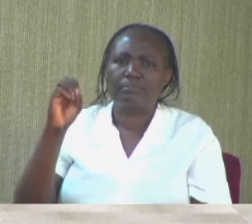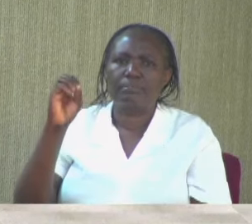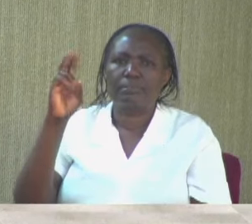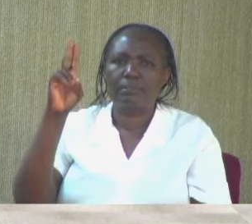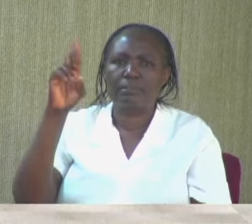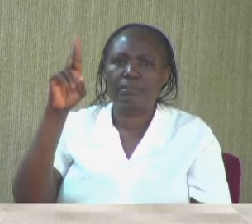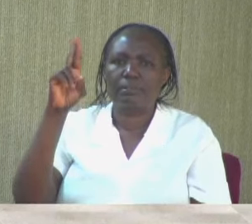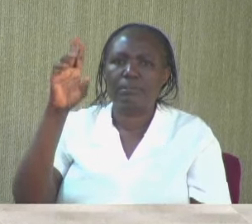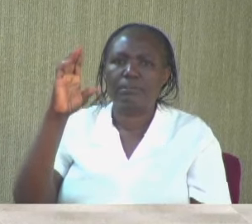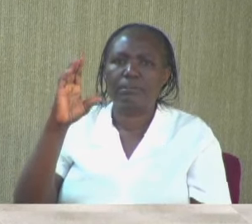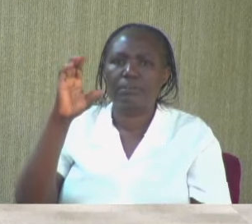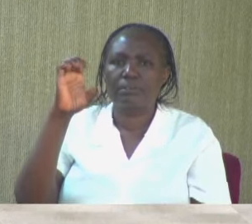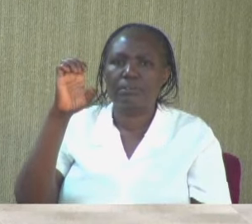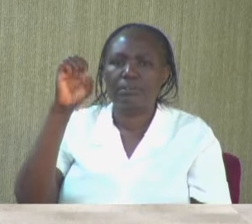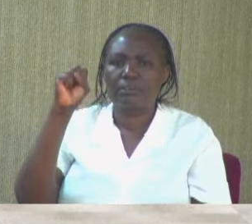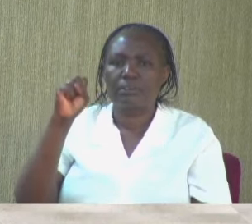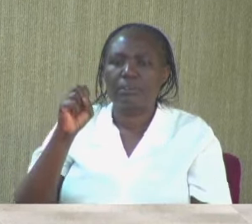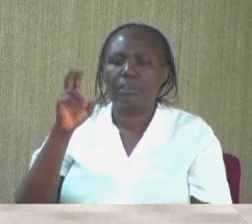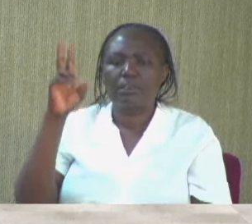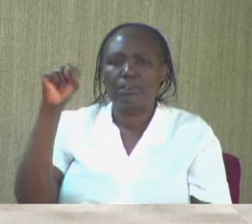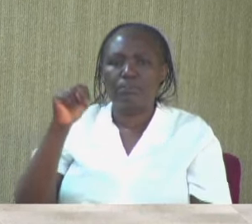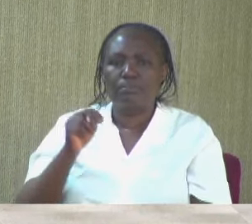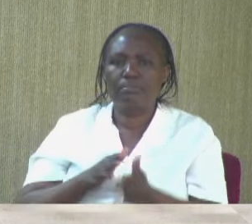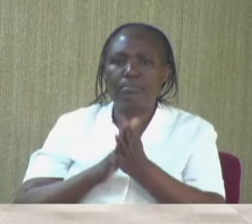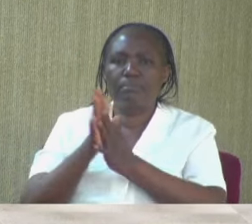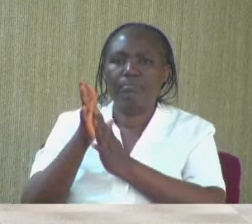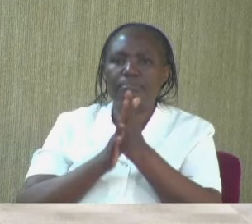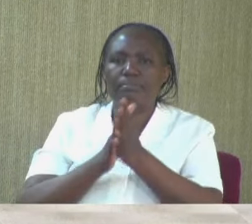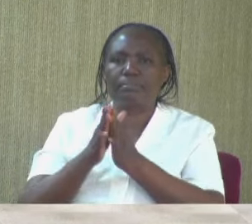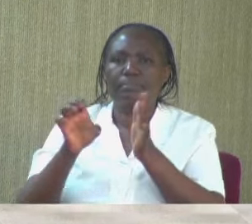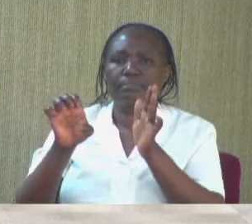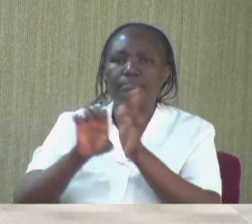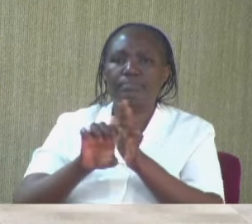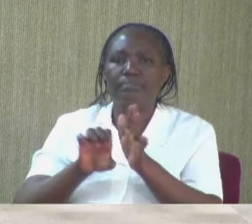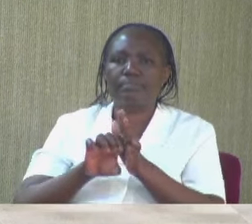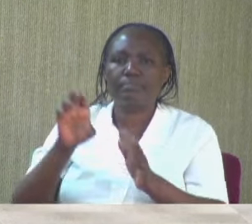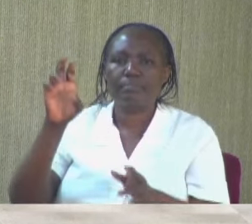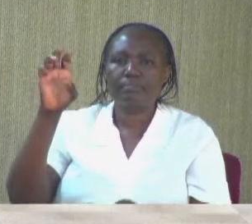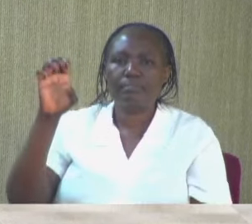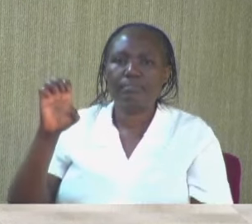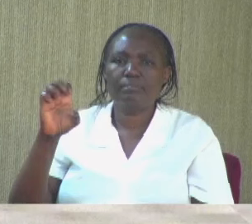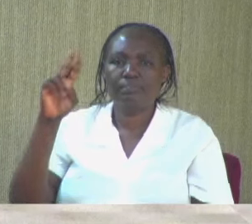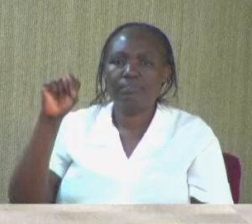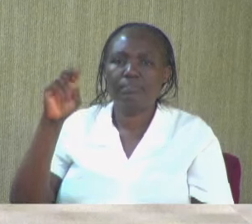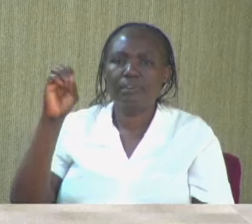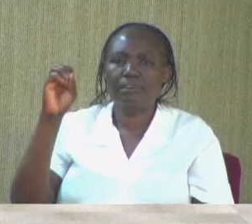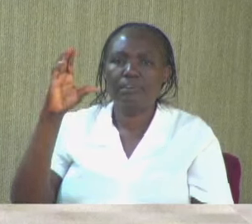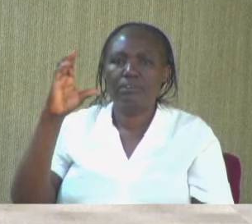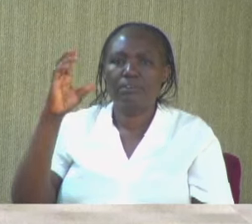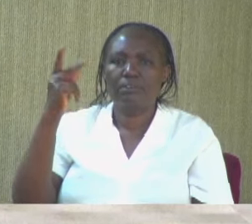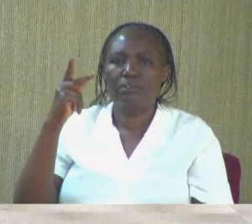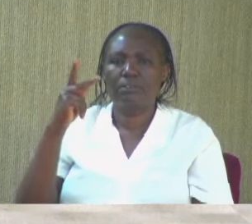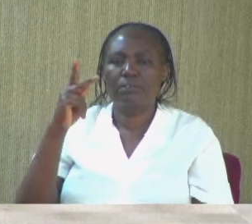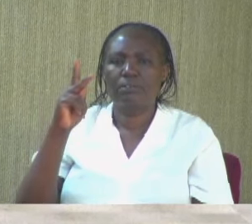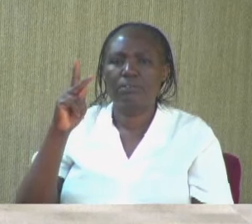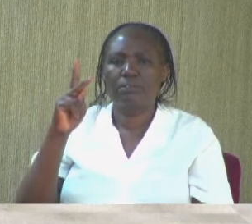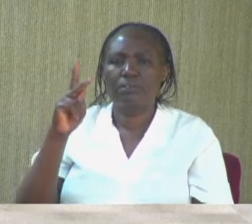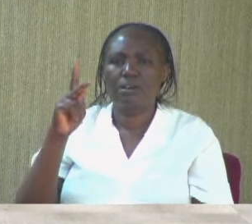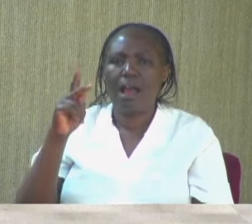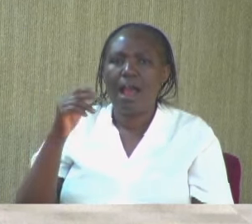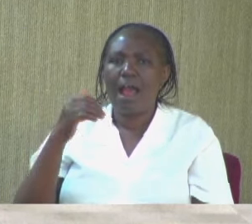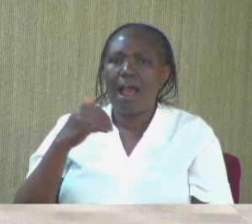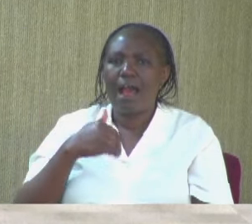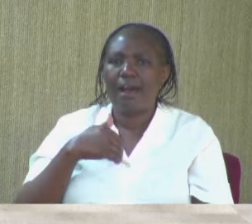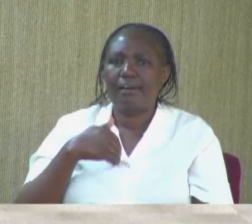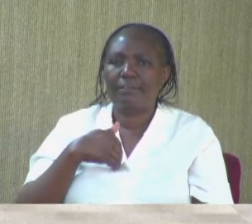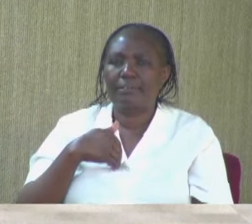Are you with me? For example, the book of Enoch, which is not an inspired book, has this text.